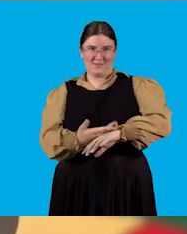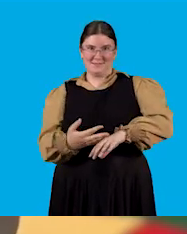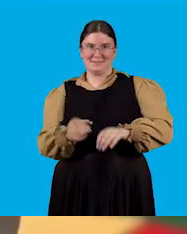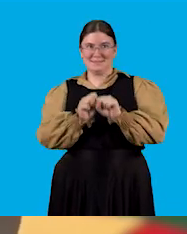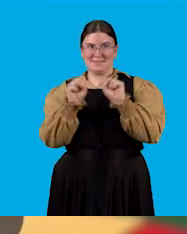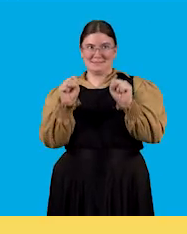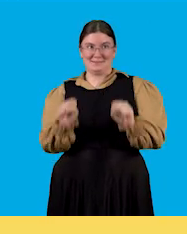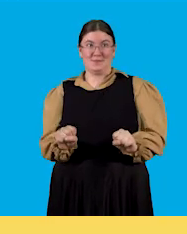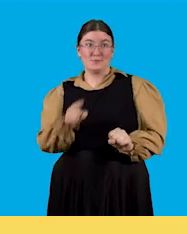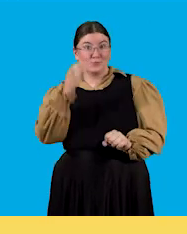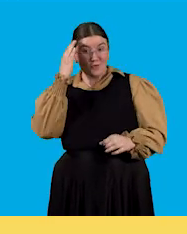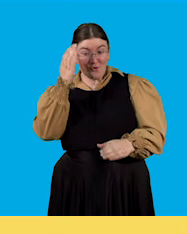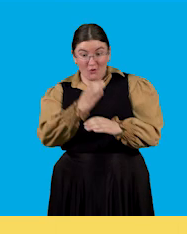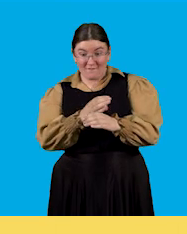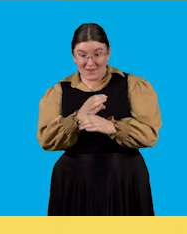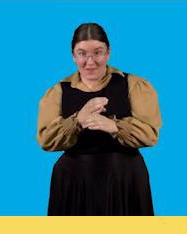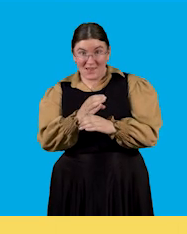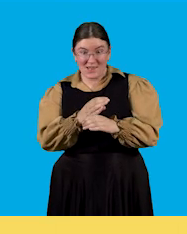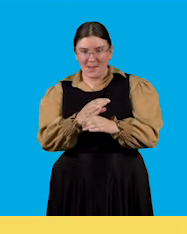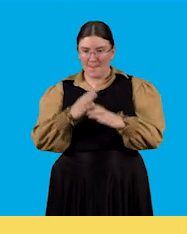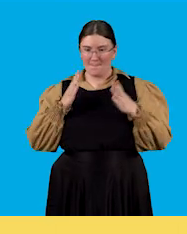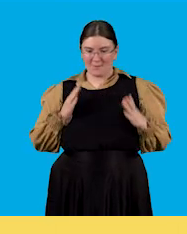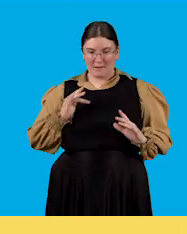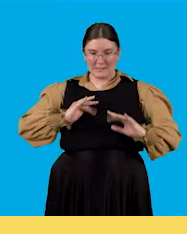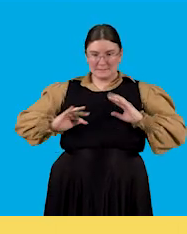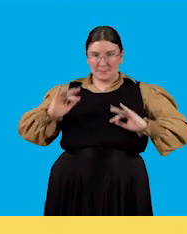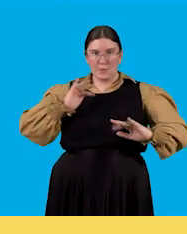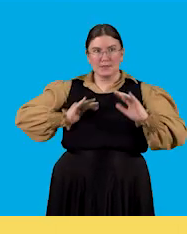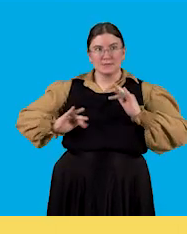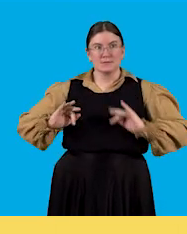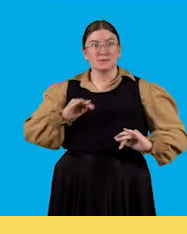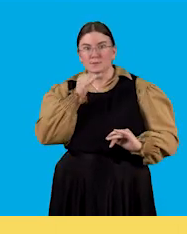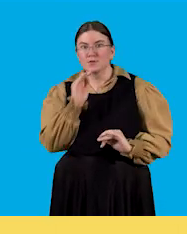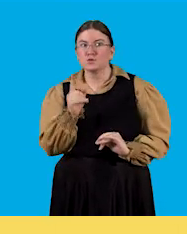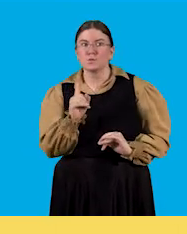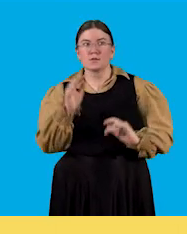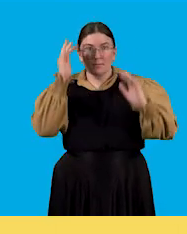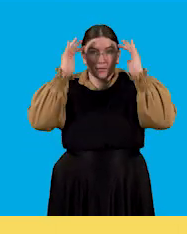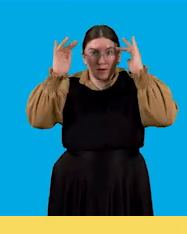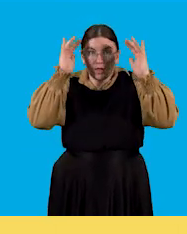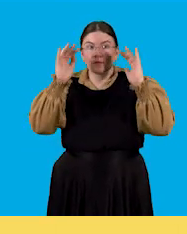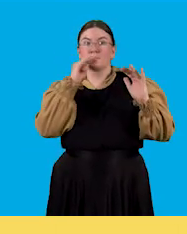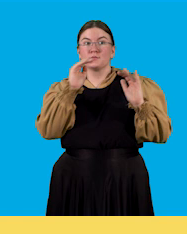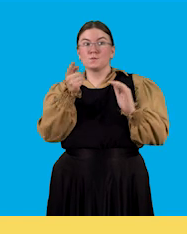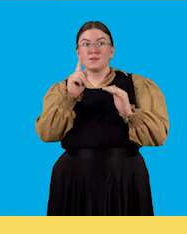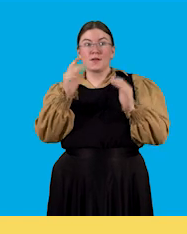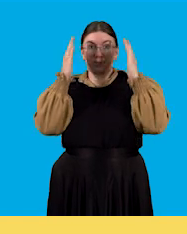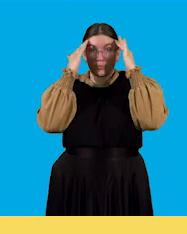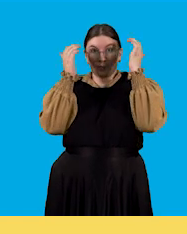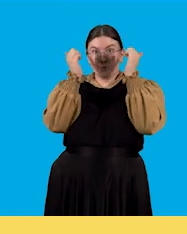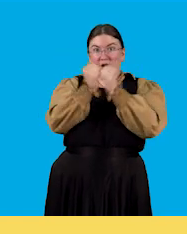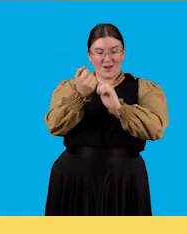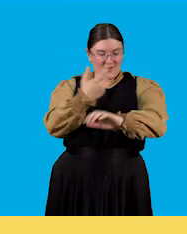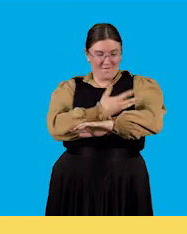Did you know that caffeine is a stimulant? This means it increases activity in your brain and nervous